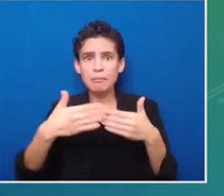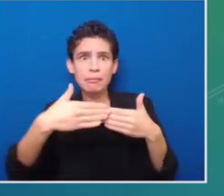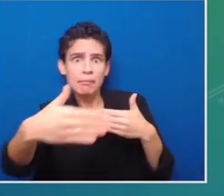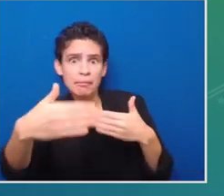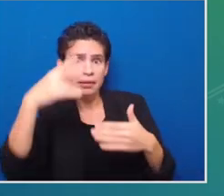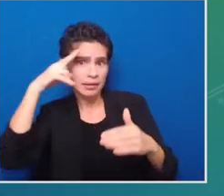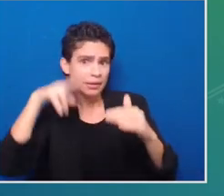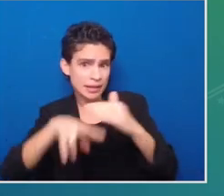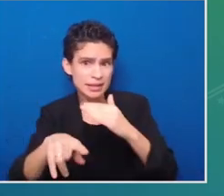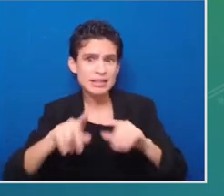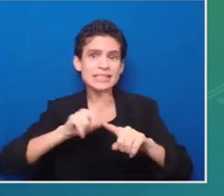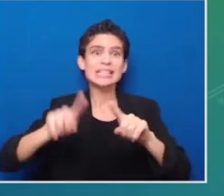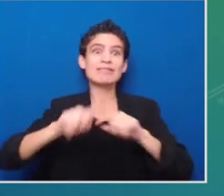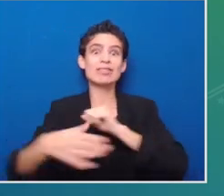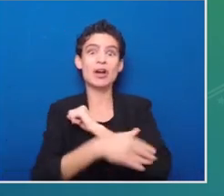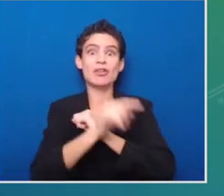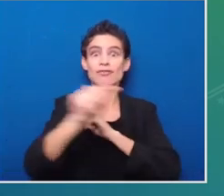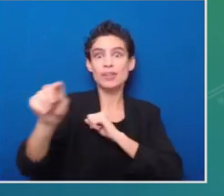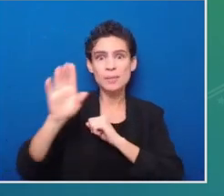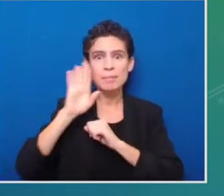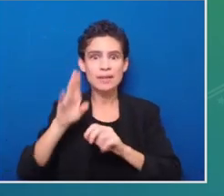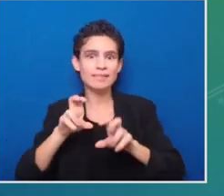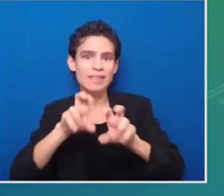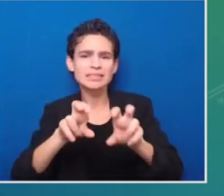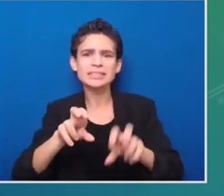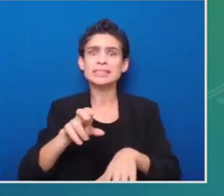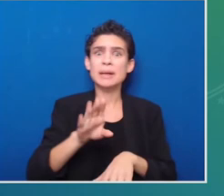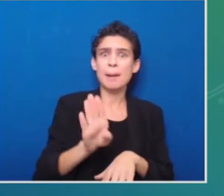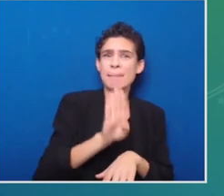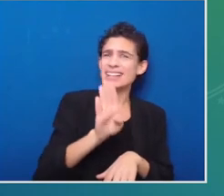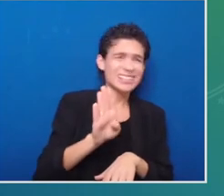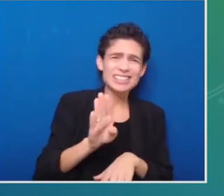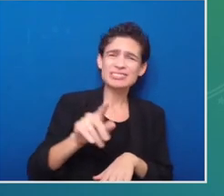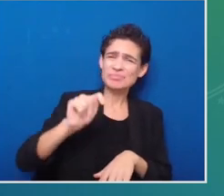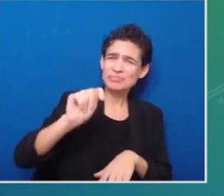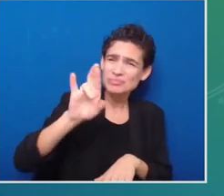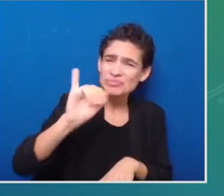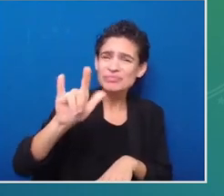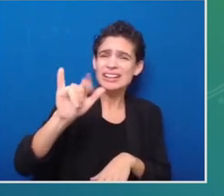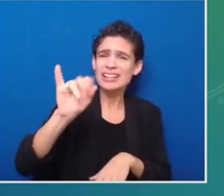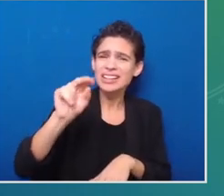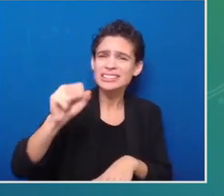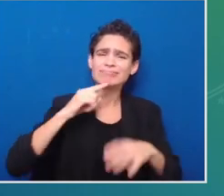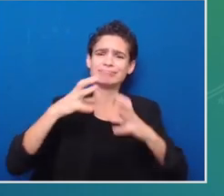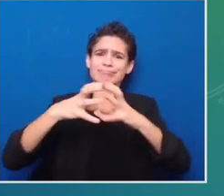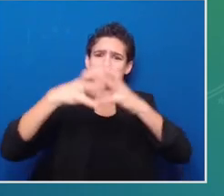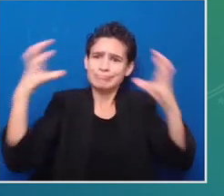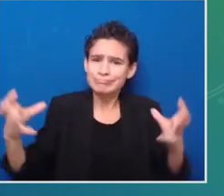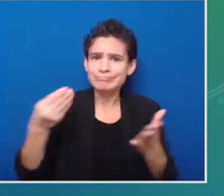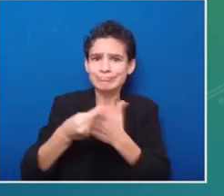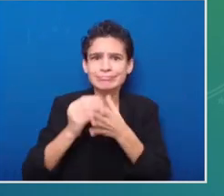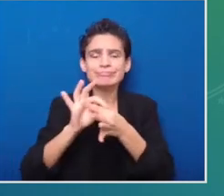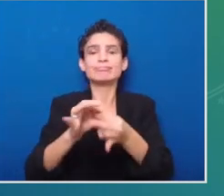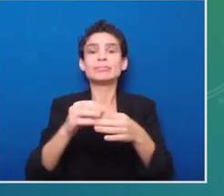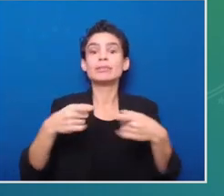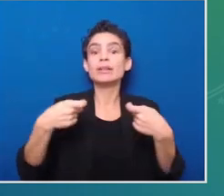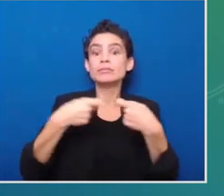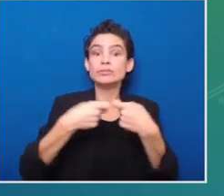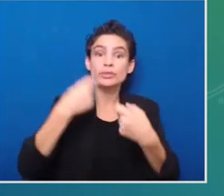going to invest trillions, not just billions, trillions in electric cars and batteries and